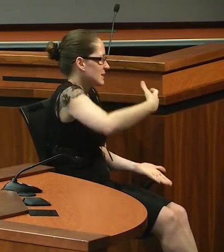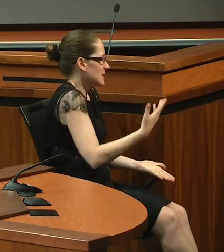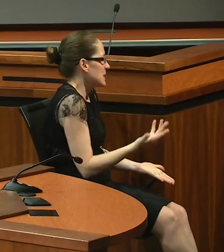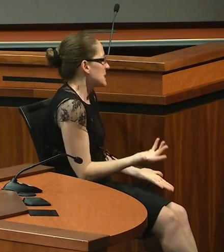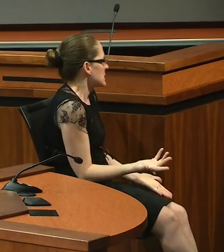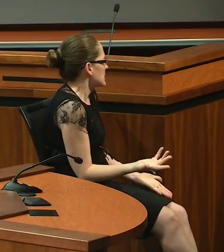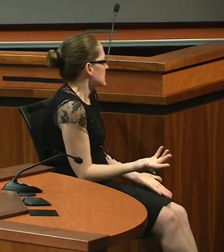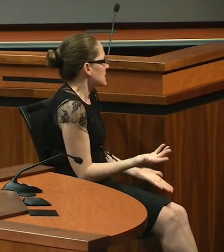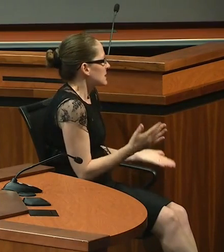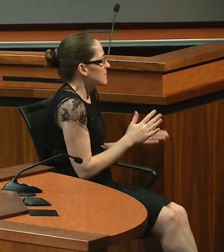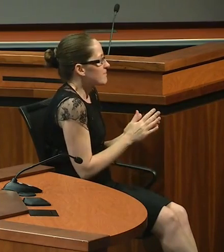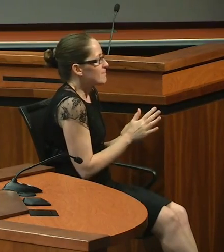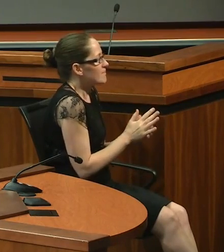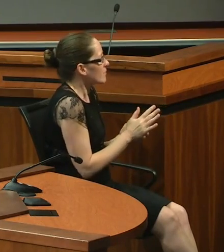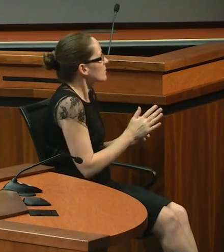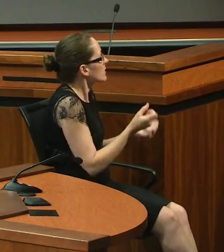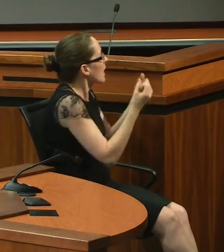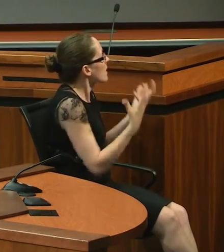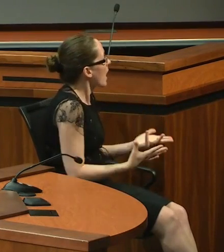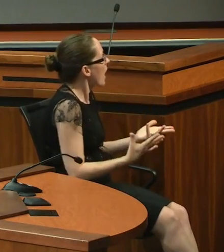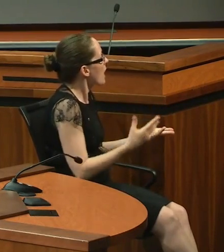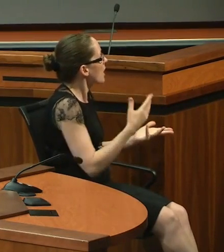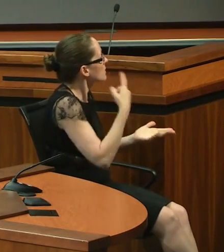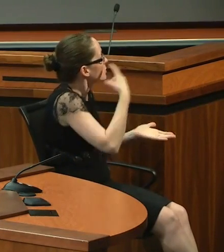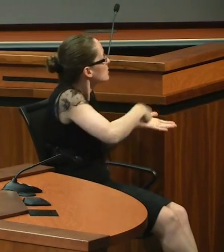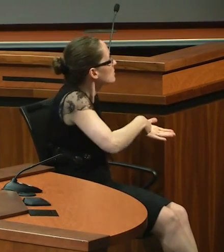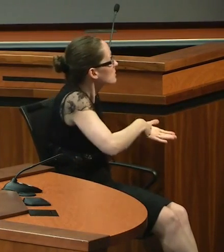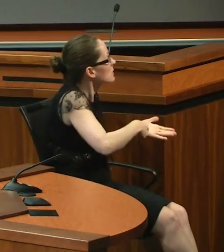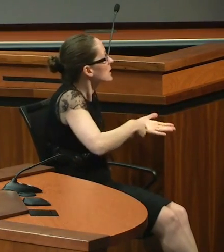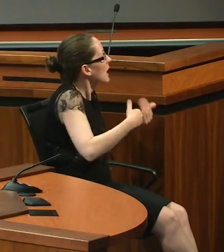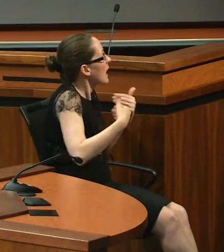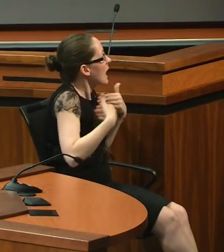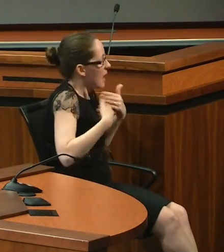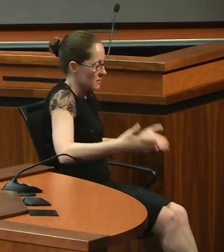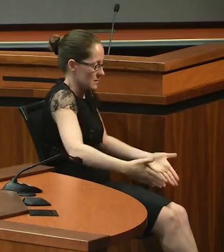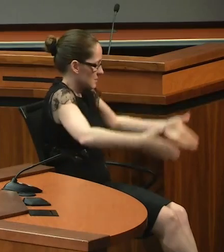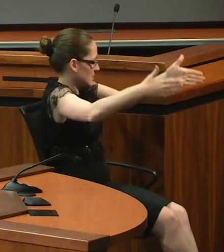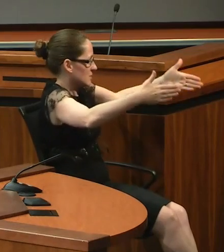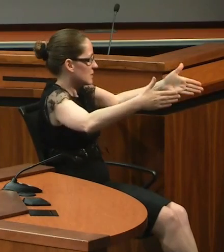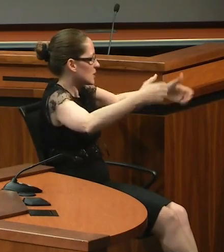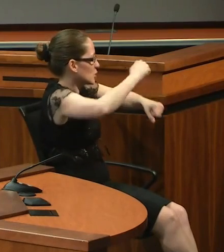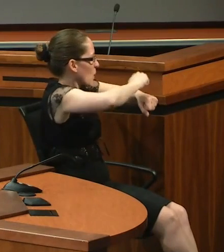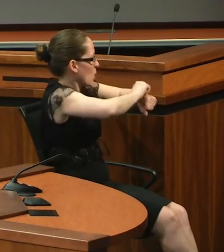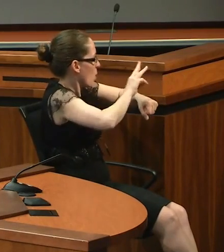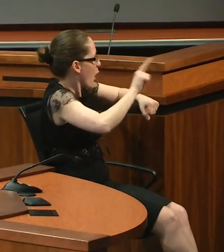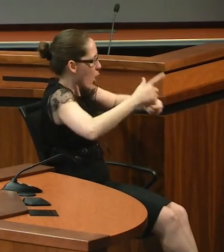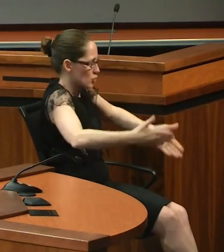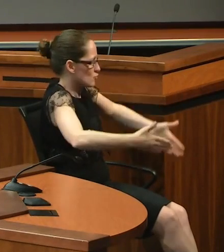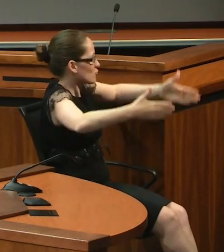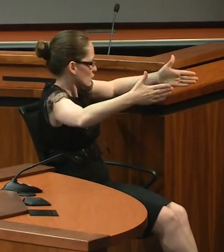where they've got the stone walls, that are on either side, particularly in lower Main Street, if you dig down further,